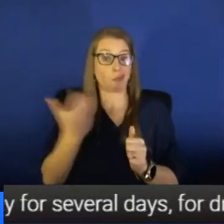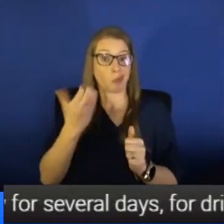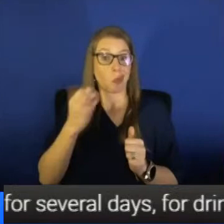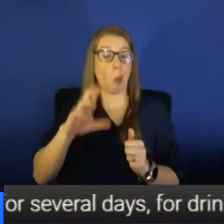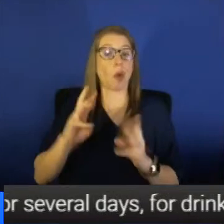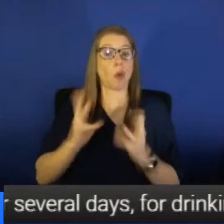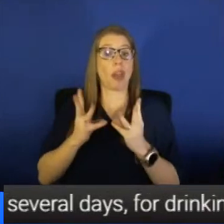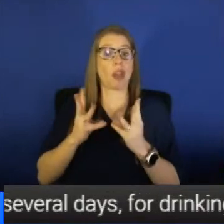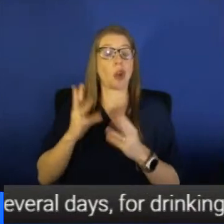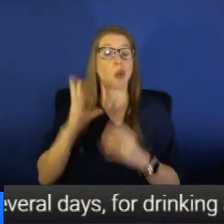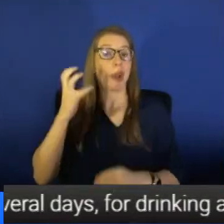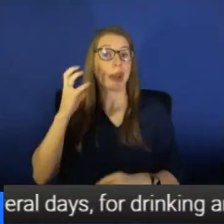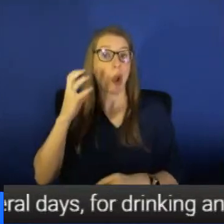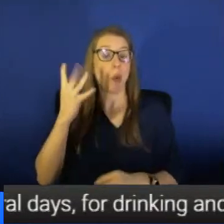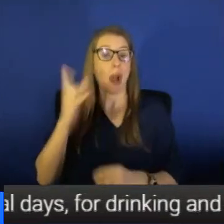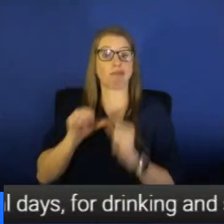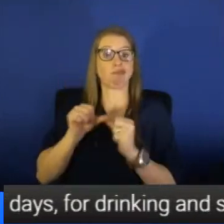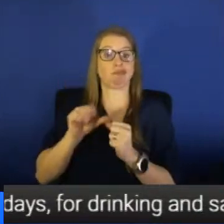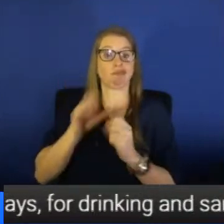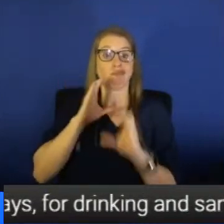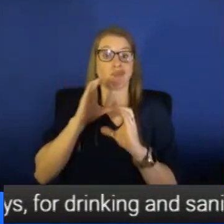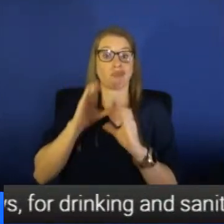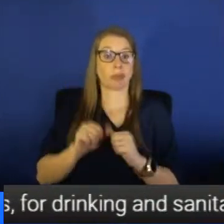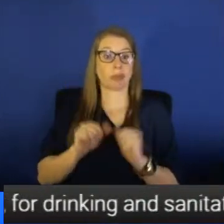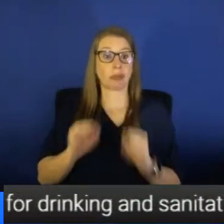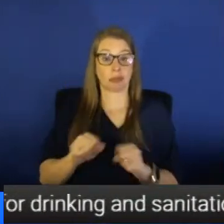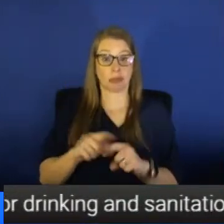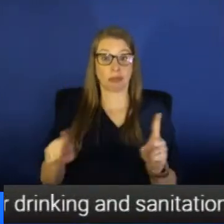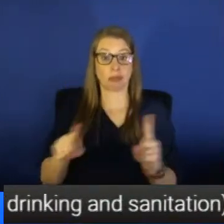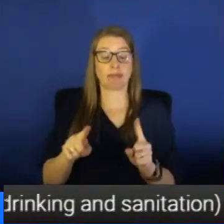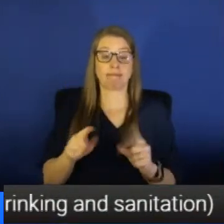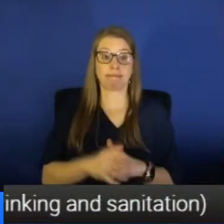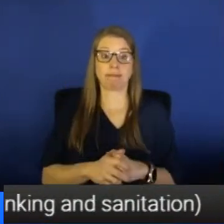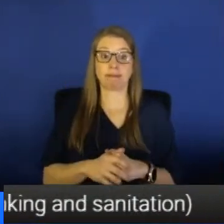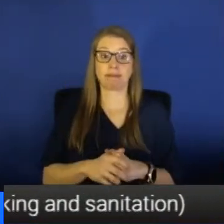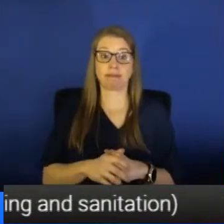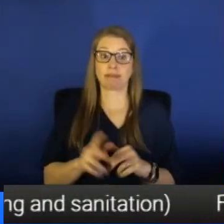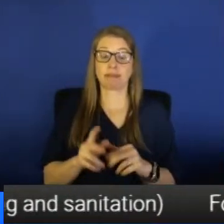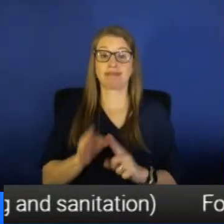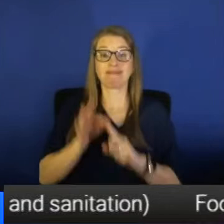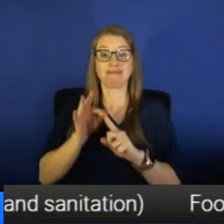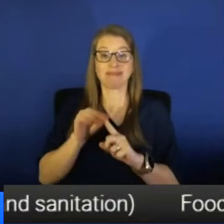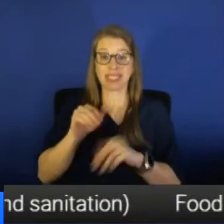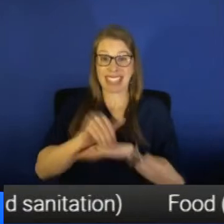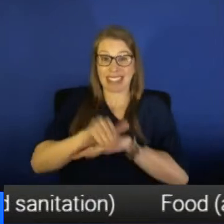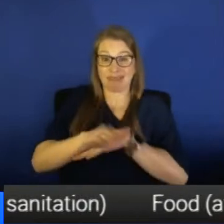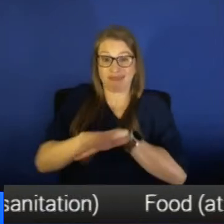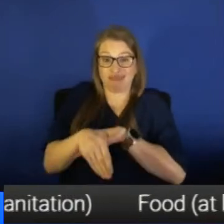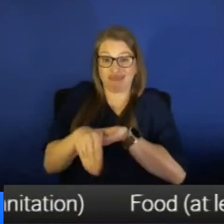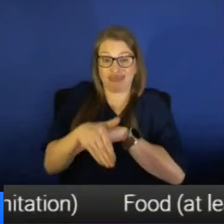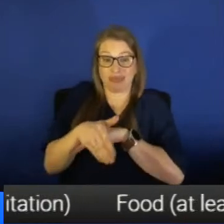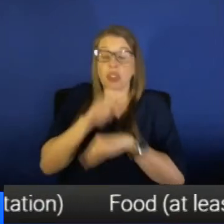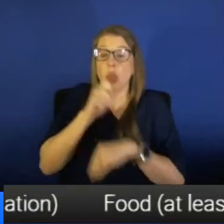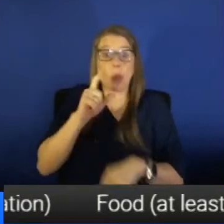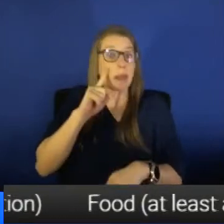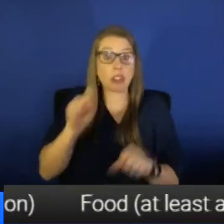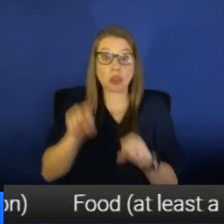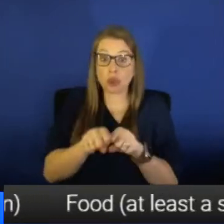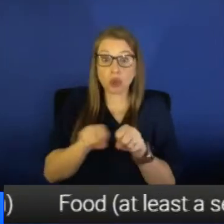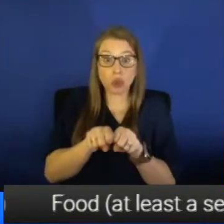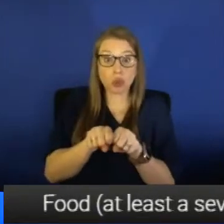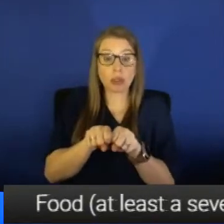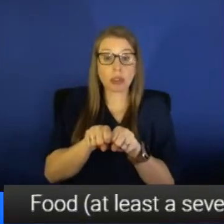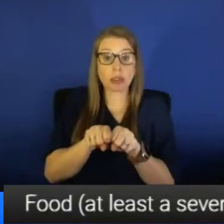stay in communication. But a lot of times folks, especially those nighttime storms, they don't think about putting their shoes in their sheltering